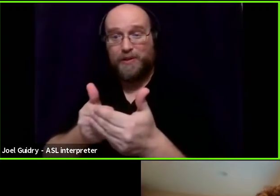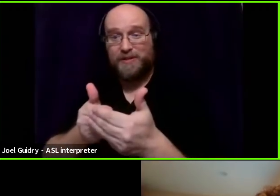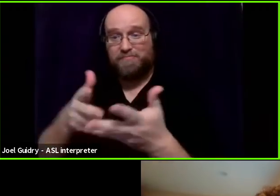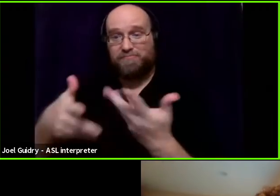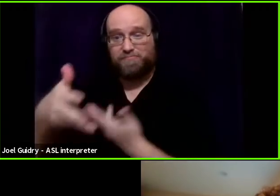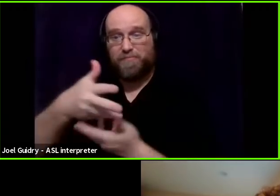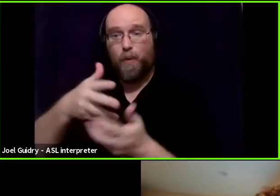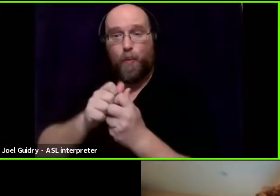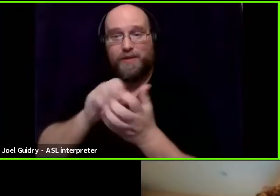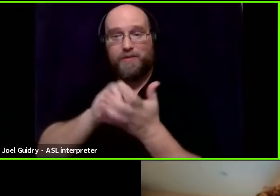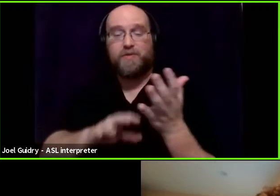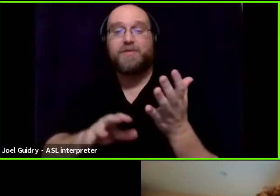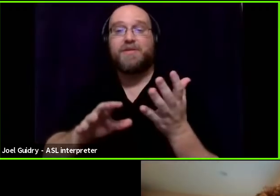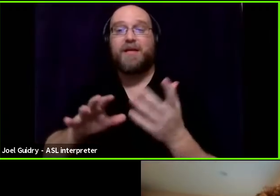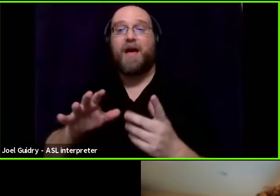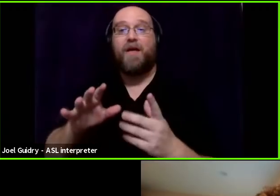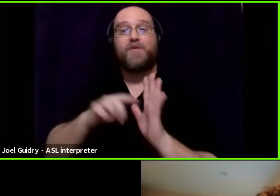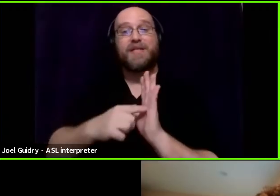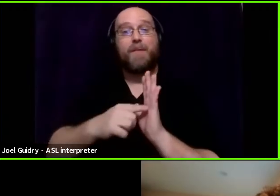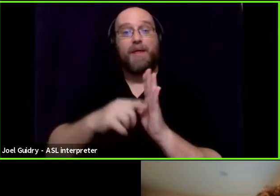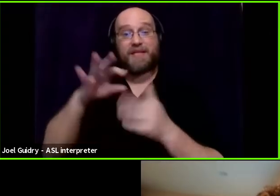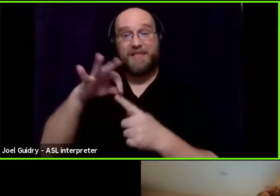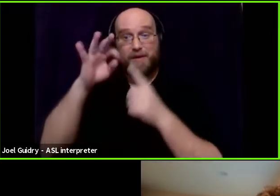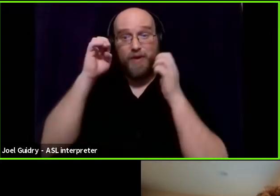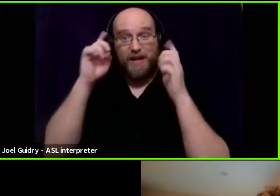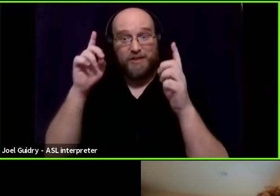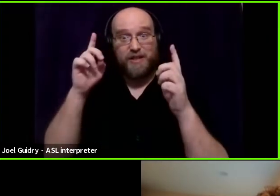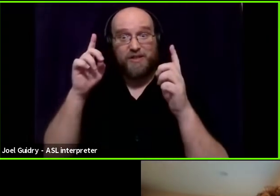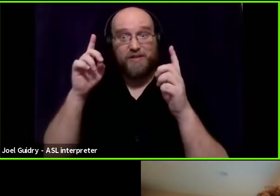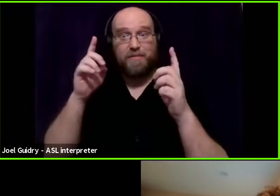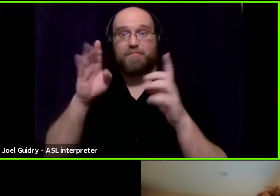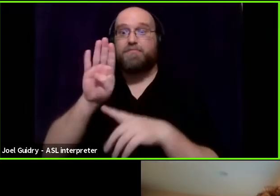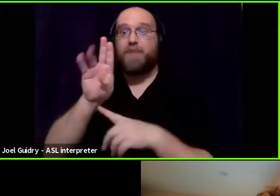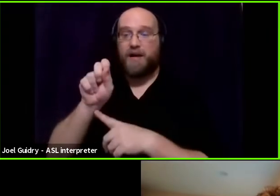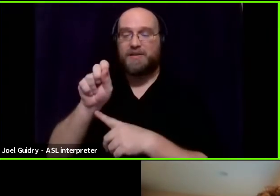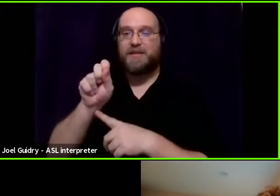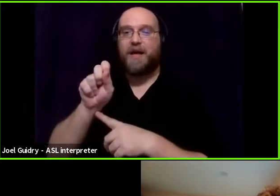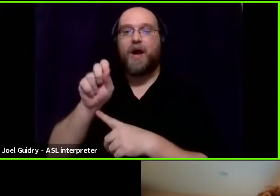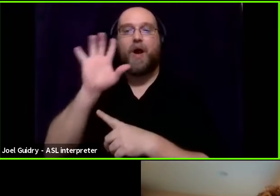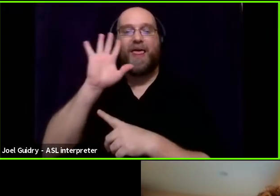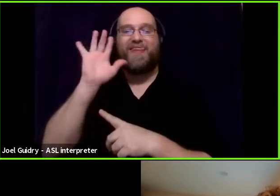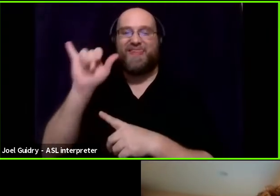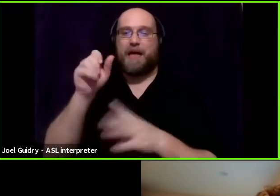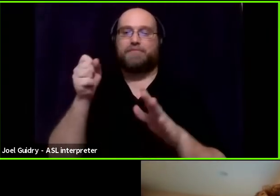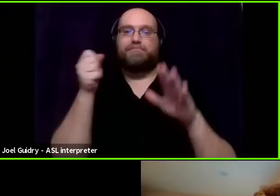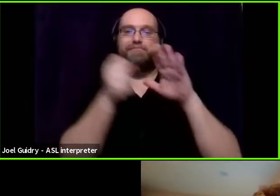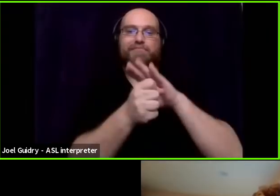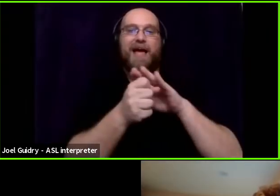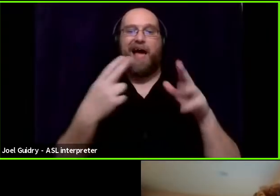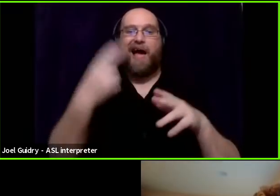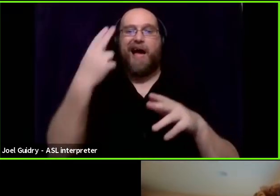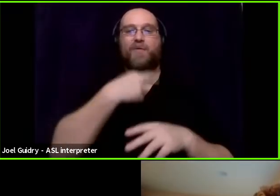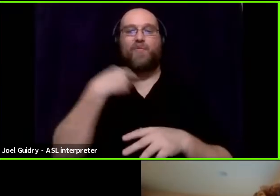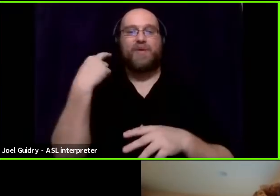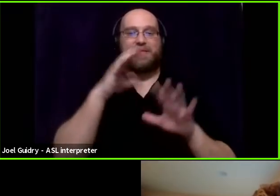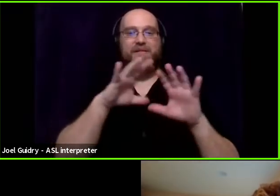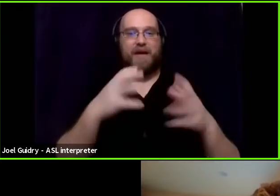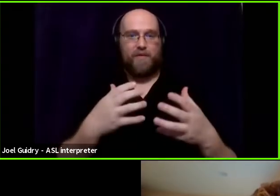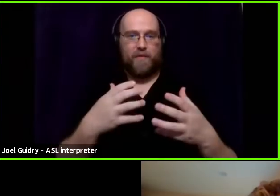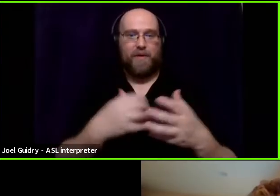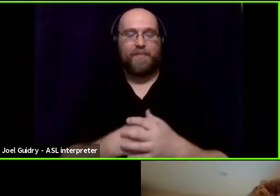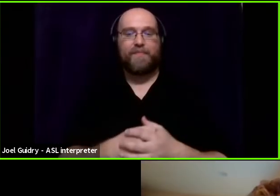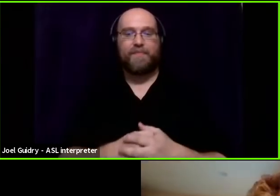are likely going to fall in the high risk category, which requires a higher level mask. But again, these are